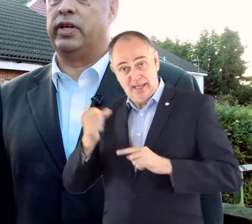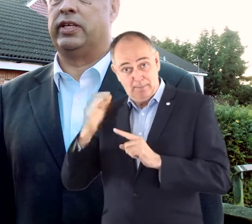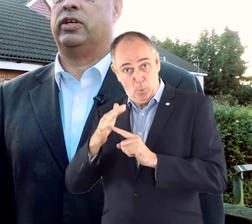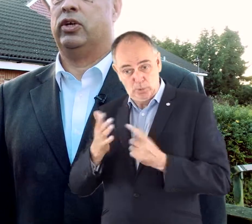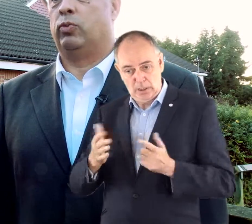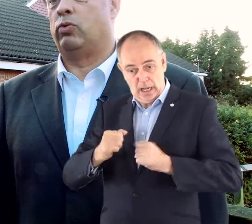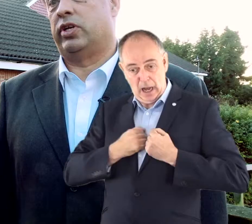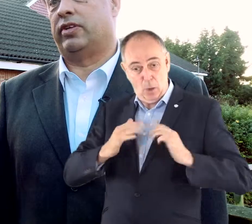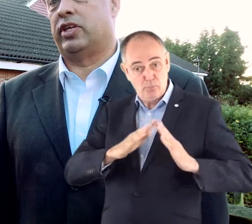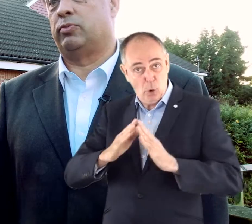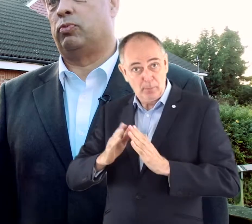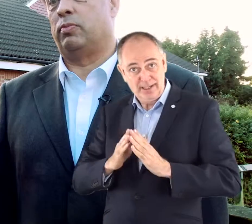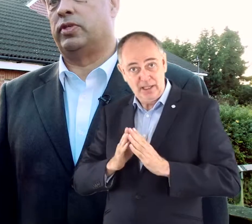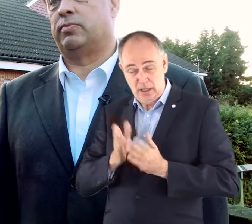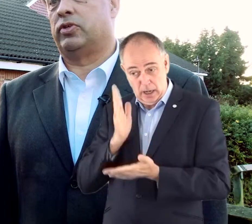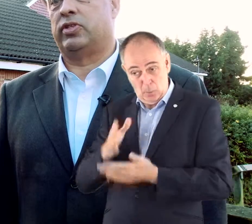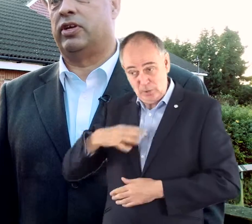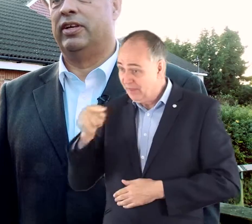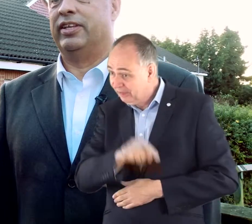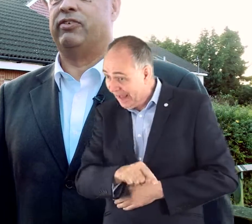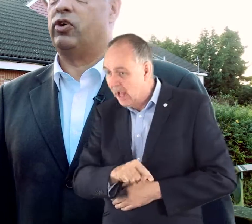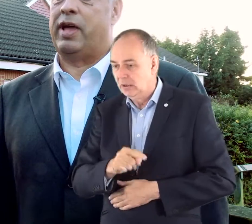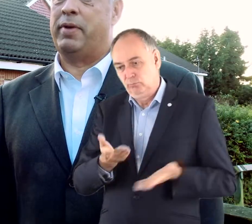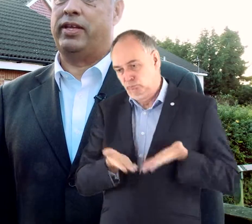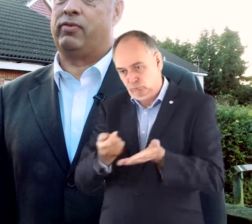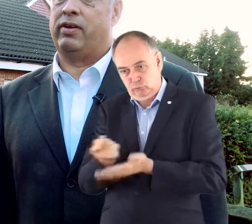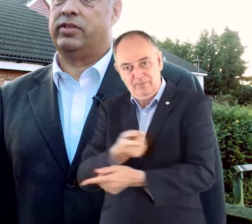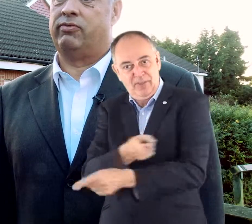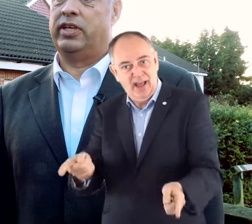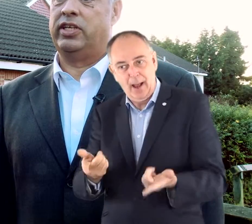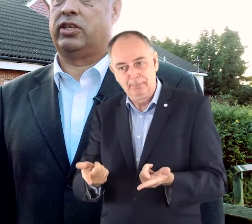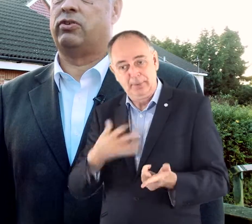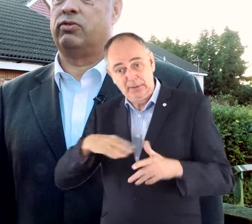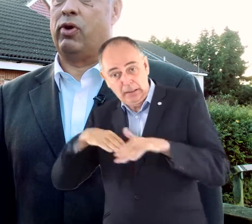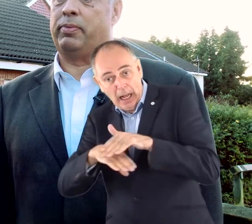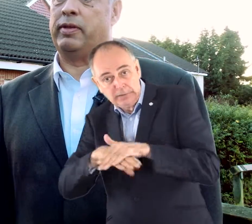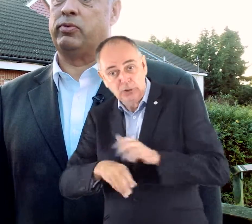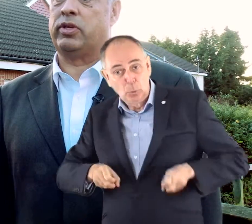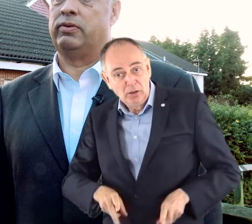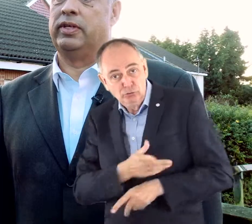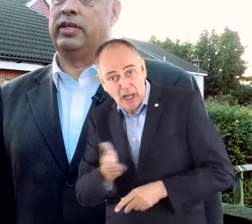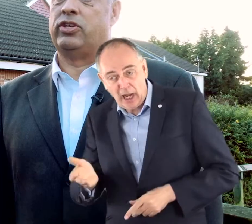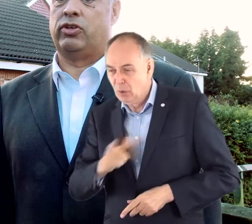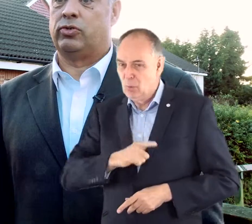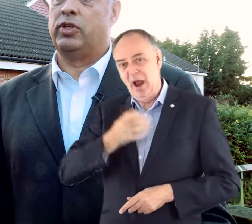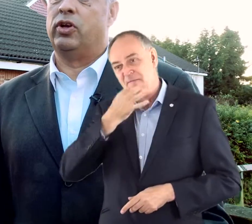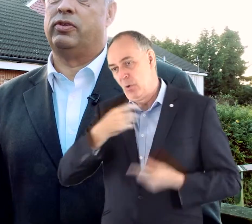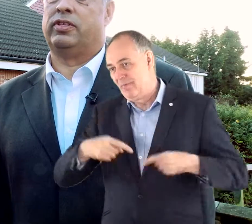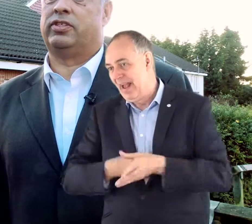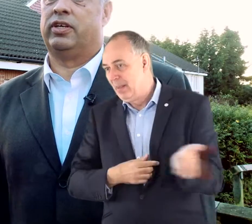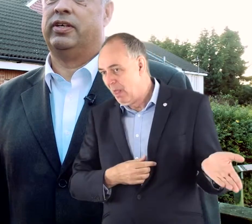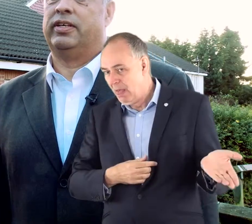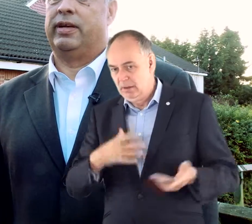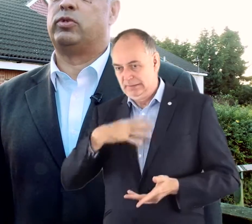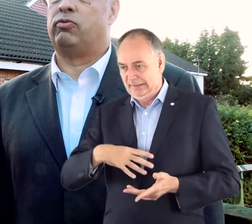do need wheelchair accessible properties, because there are not that many around and they really need to go to the right people. So as soon as we knew